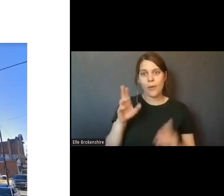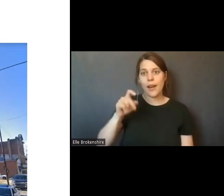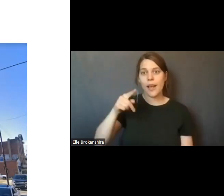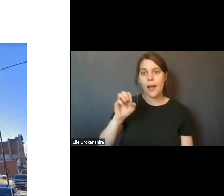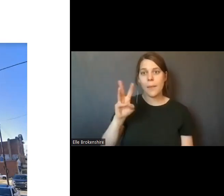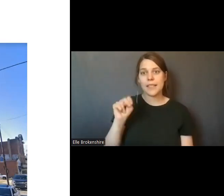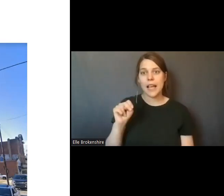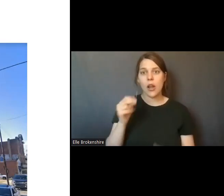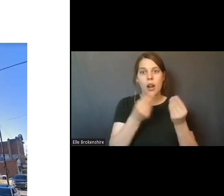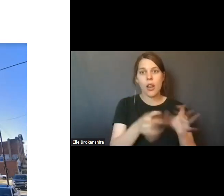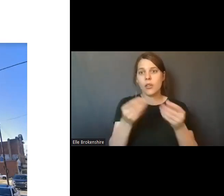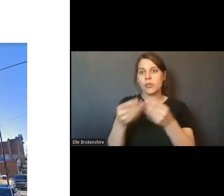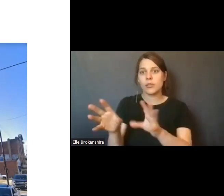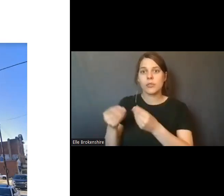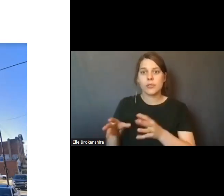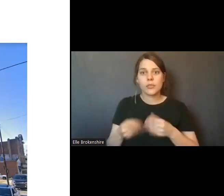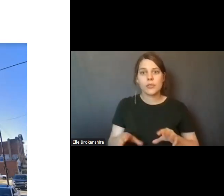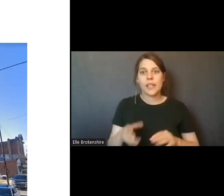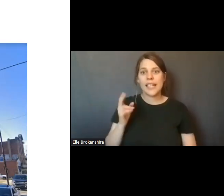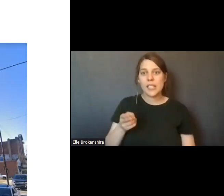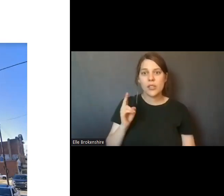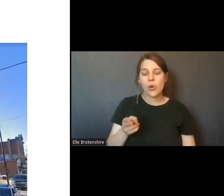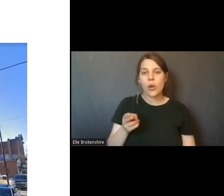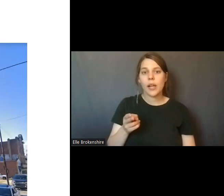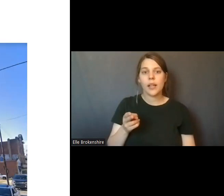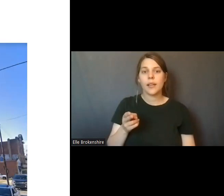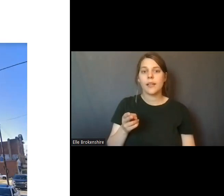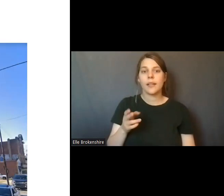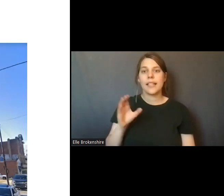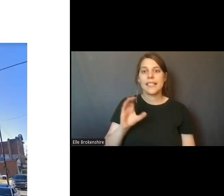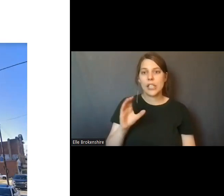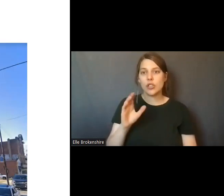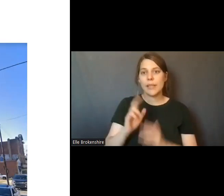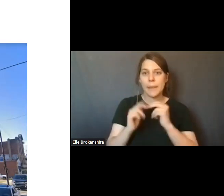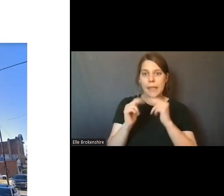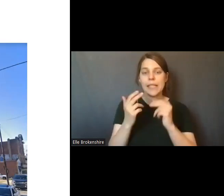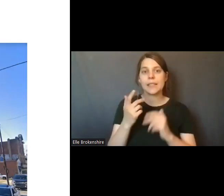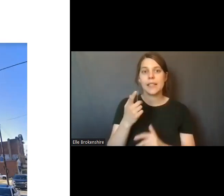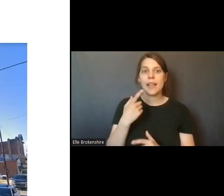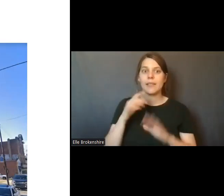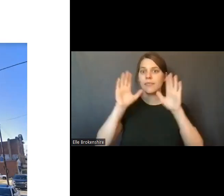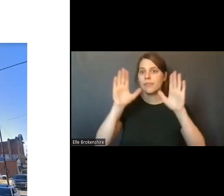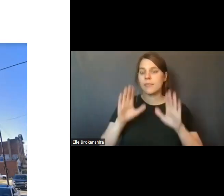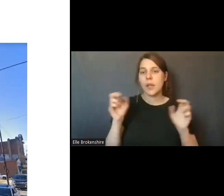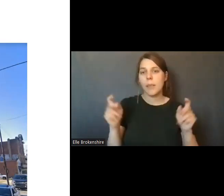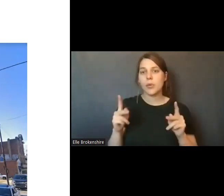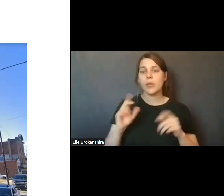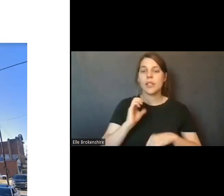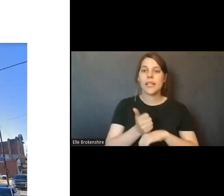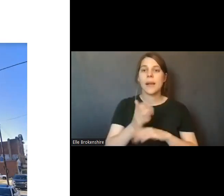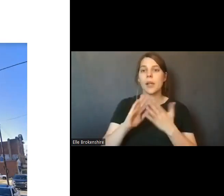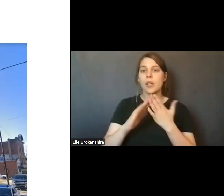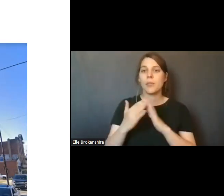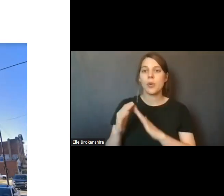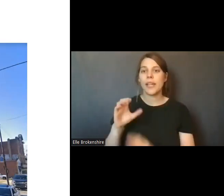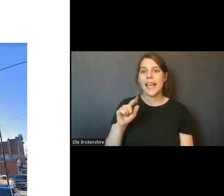historic, turn of the century buildings, and I think this is a really terrific opportunity to create a community asset